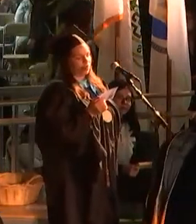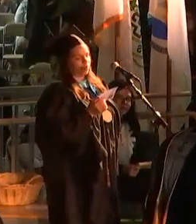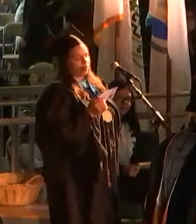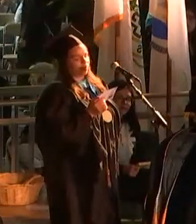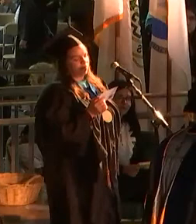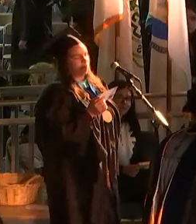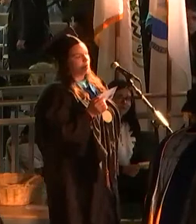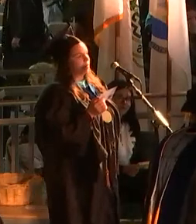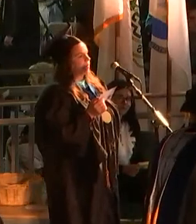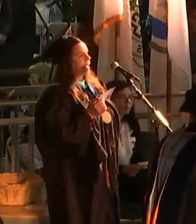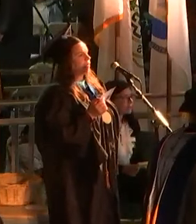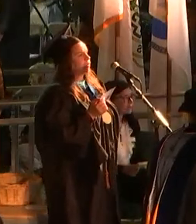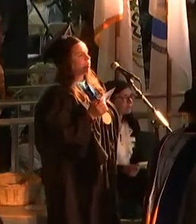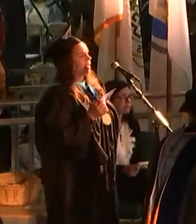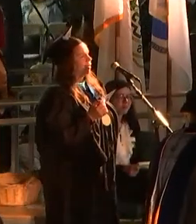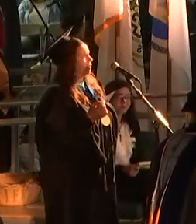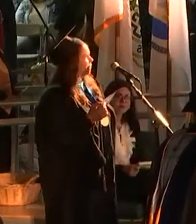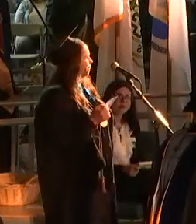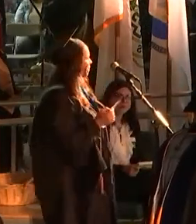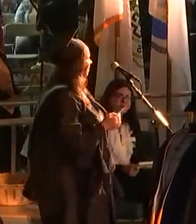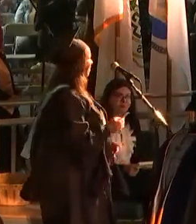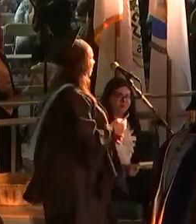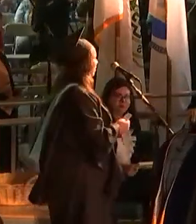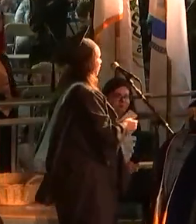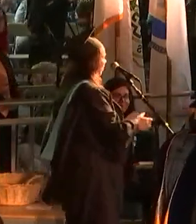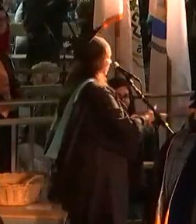Caitlin Marie Vieira, magna cum laude.